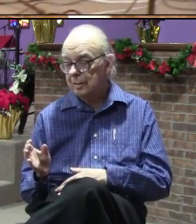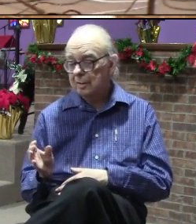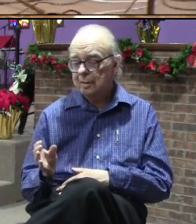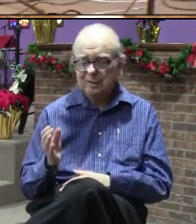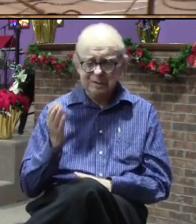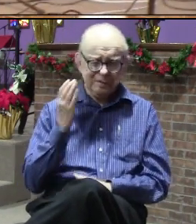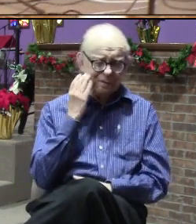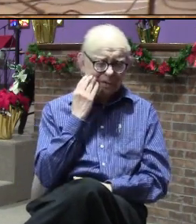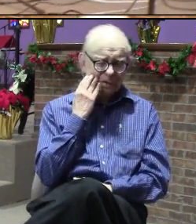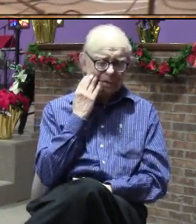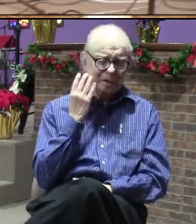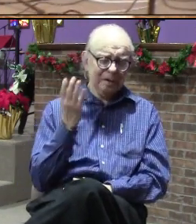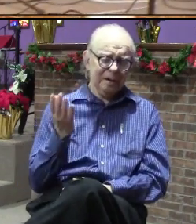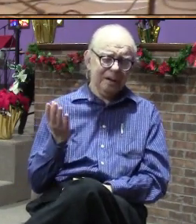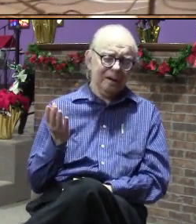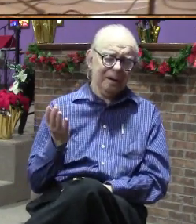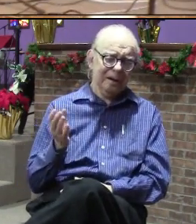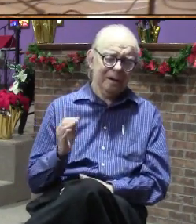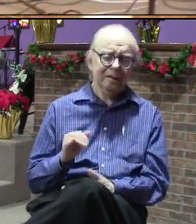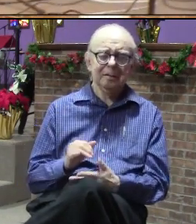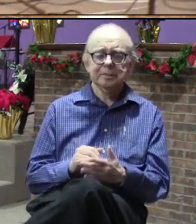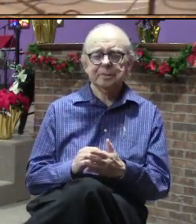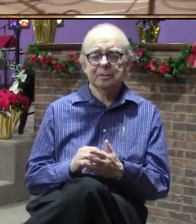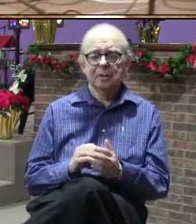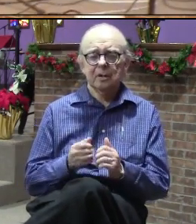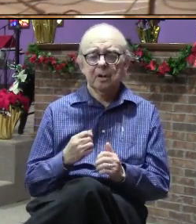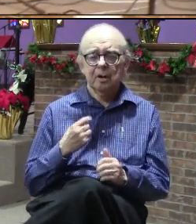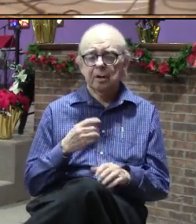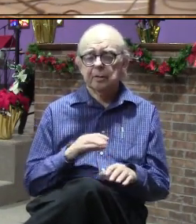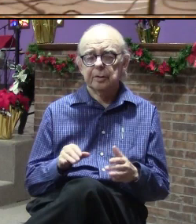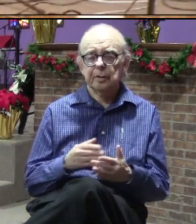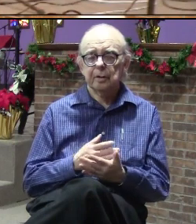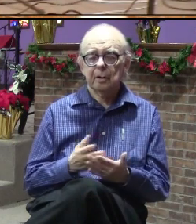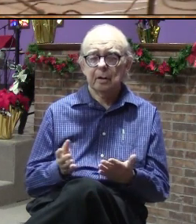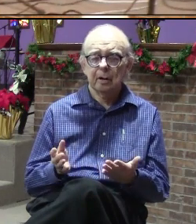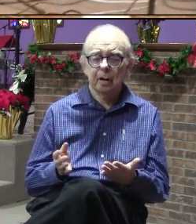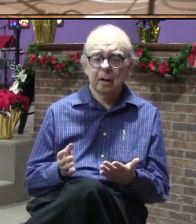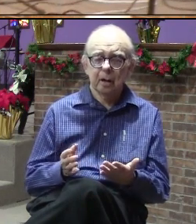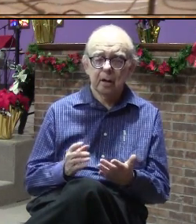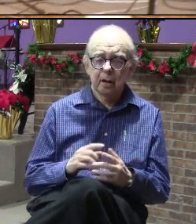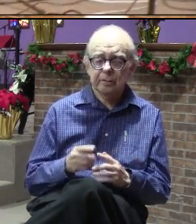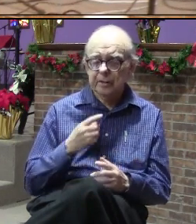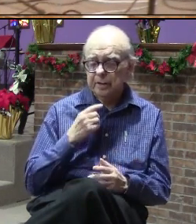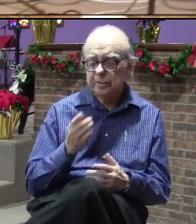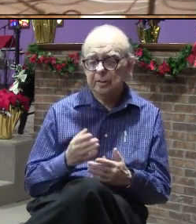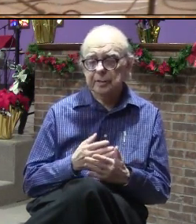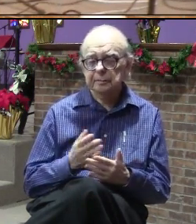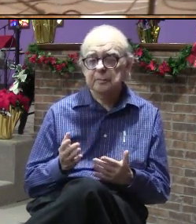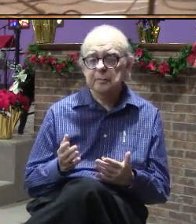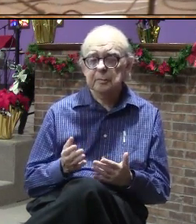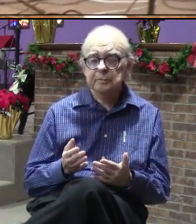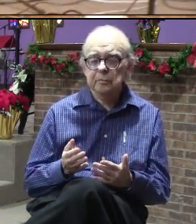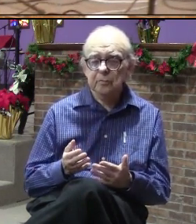You know? And so this is how we do things. But I got to tell you something.